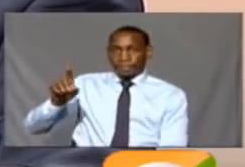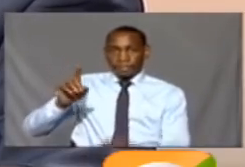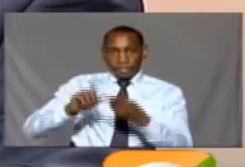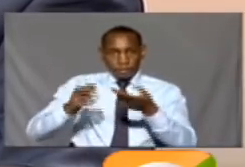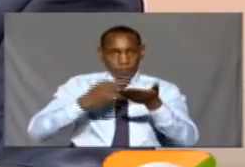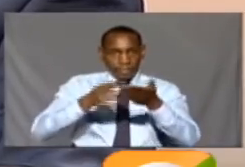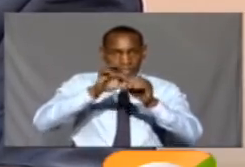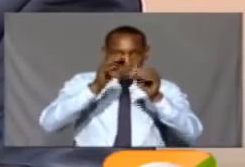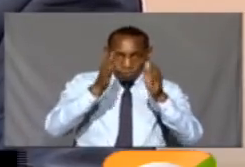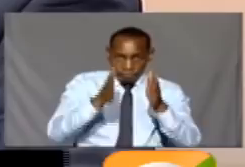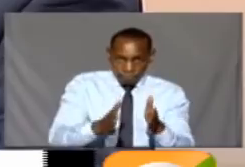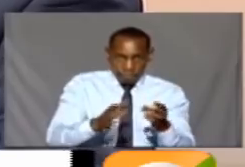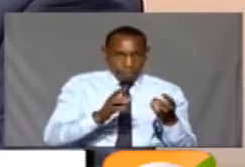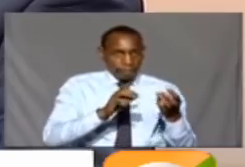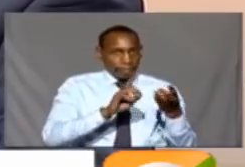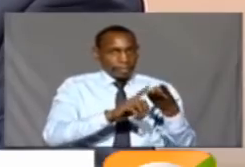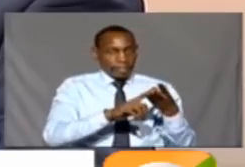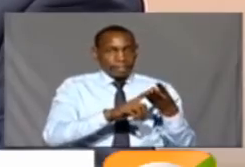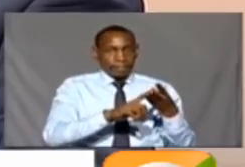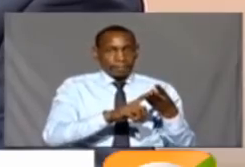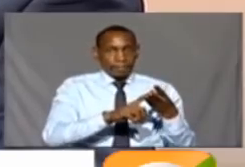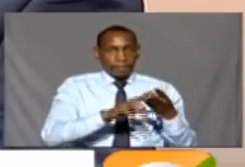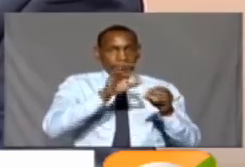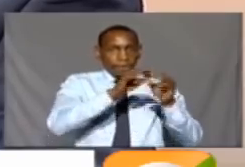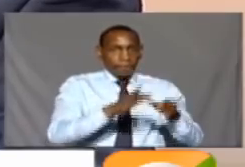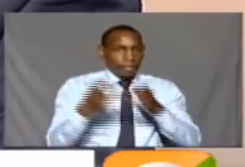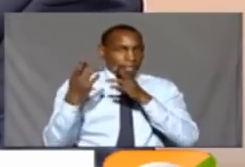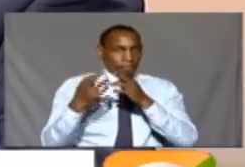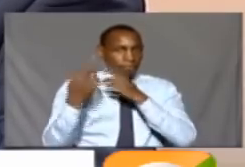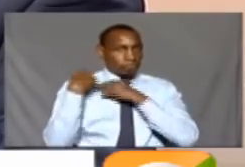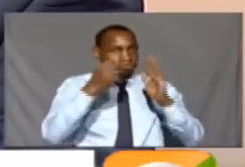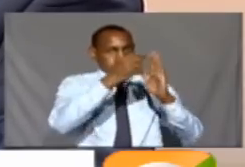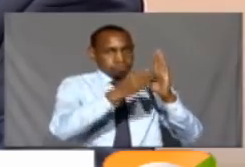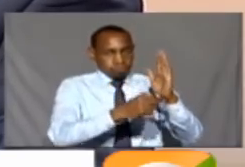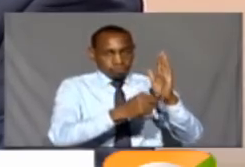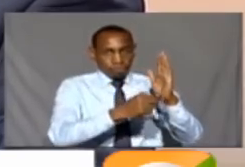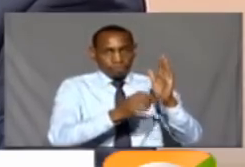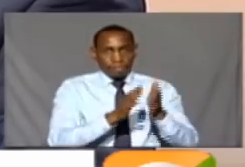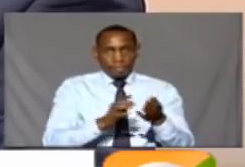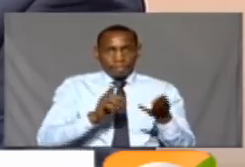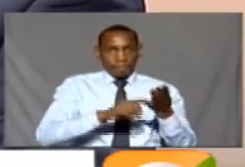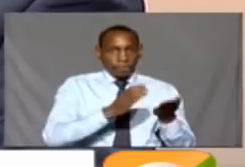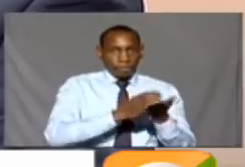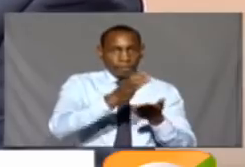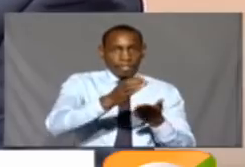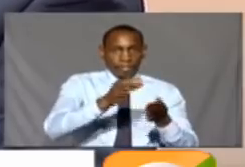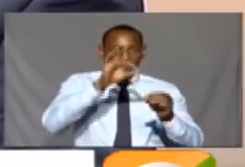voters, maintenance of the voters' roll, the allocation of polling